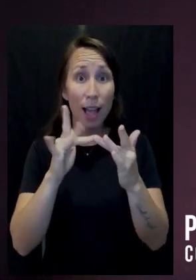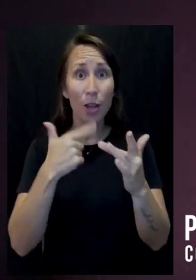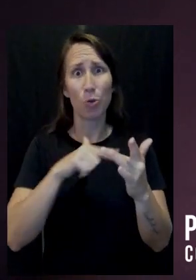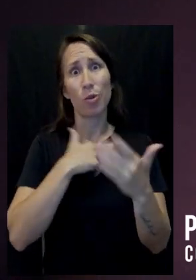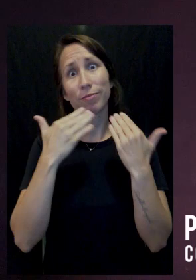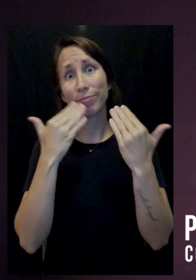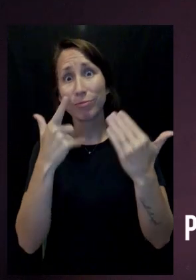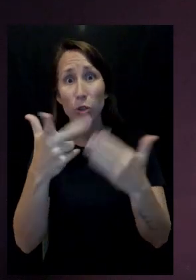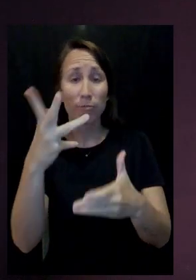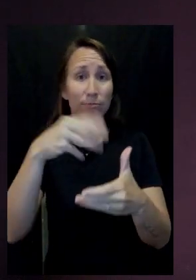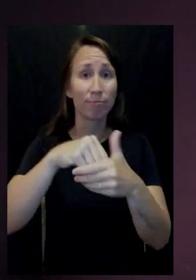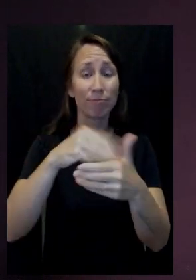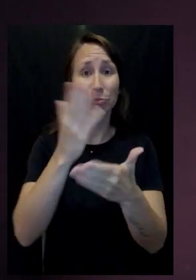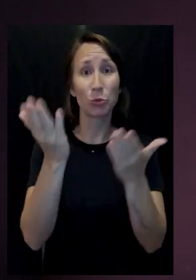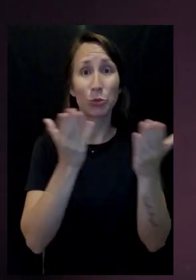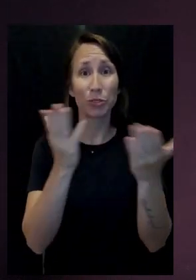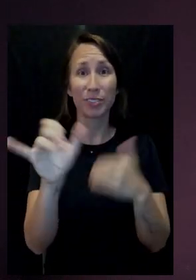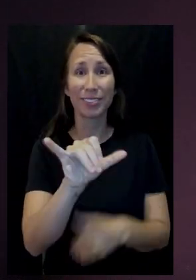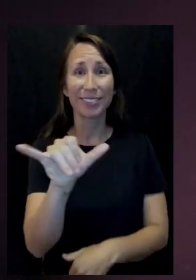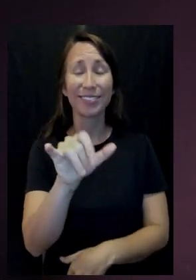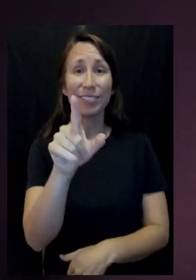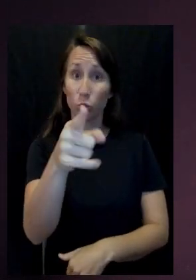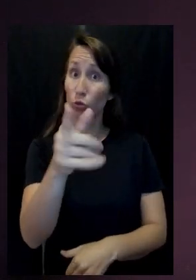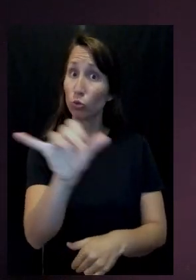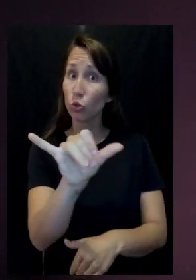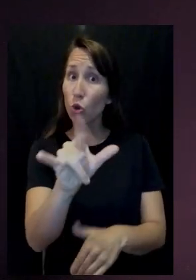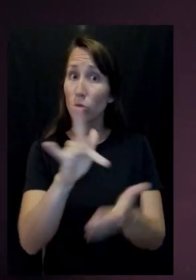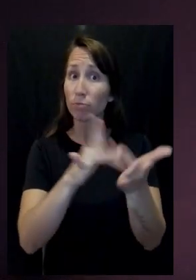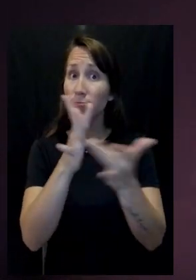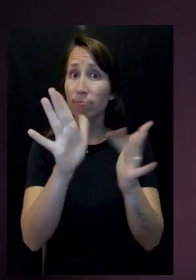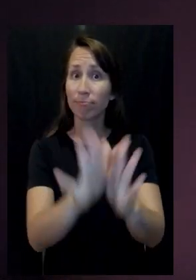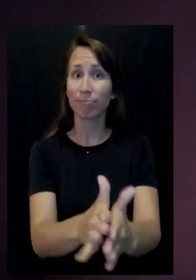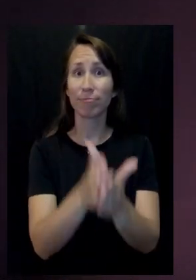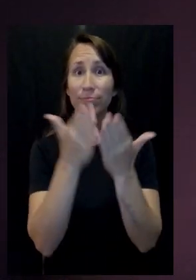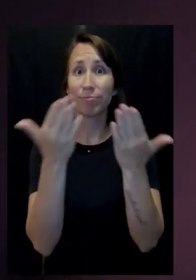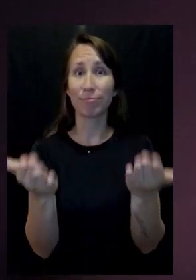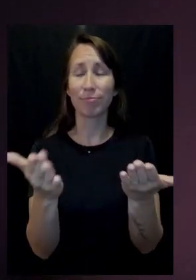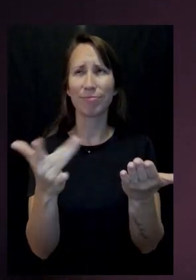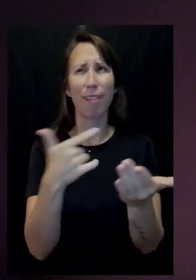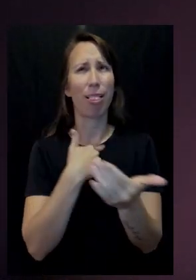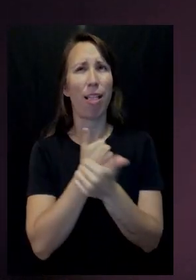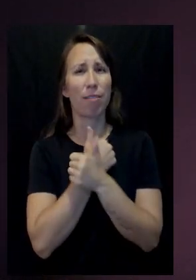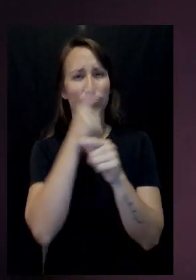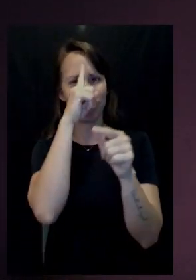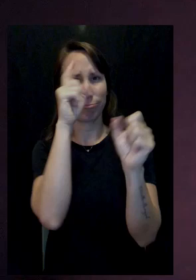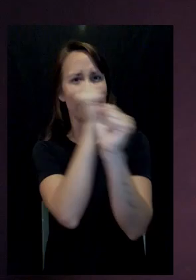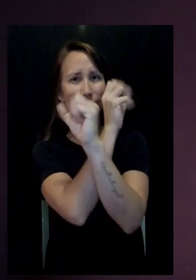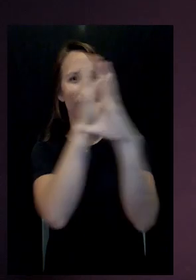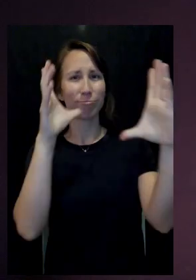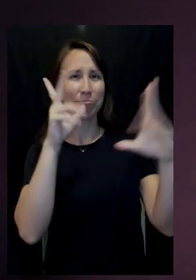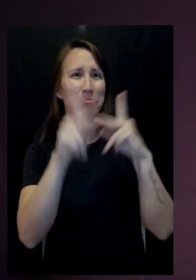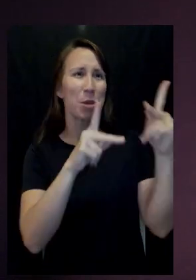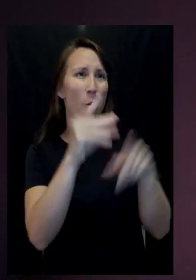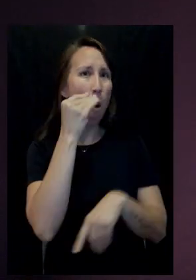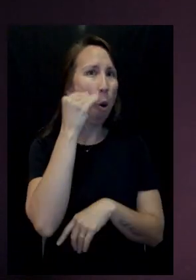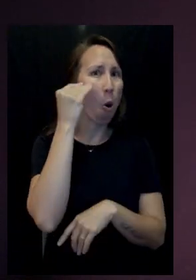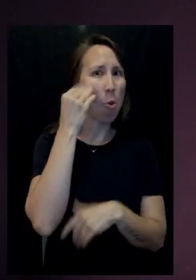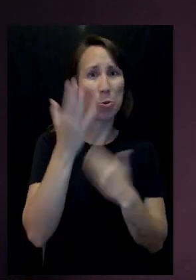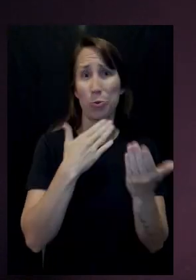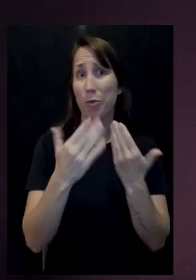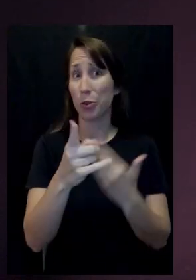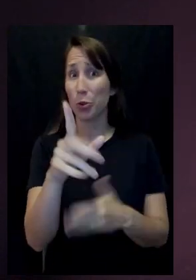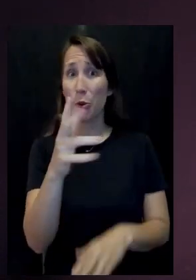a part of the service as well. You can open your Bibles too, and I just love the picture of people at home or wherever you're